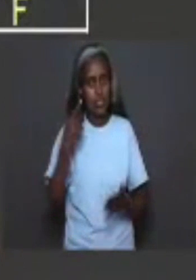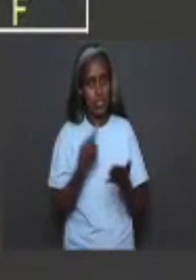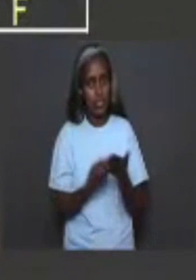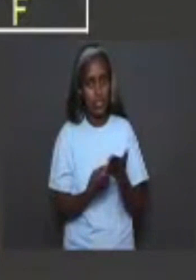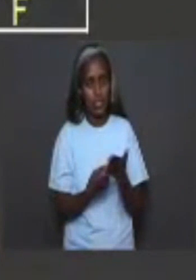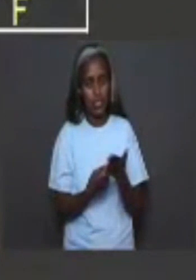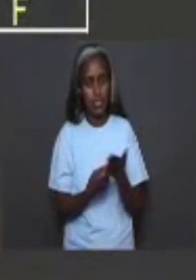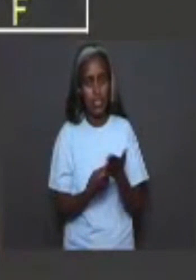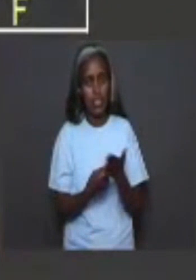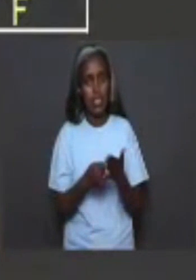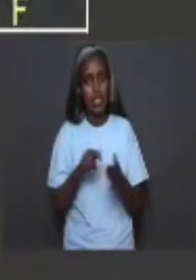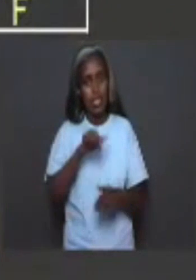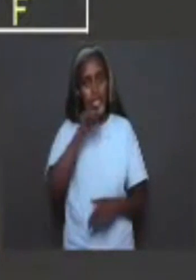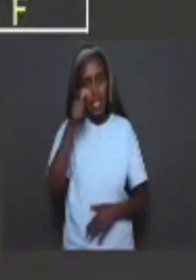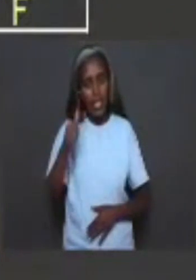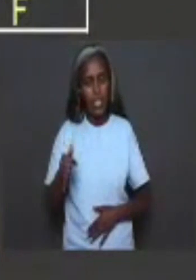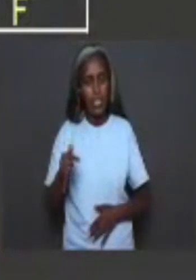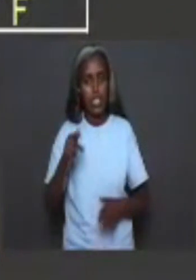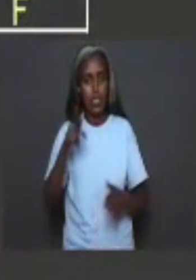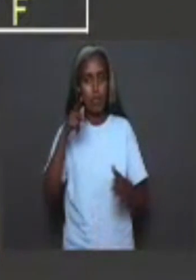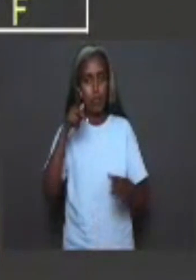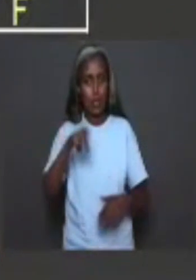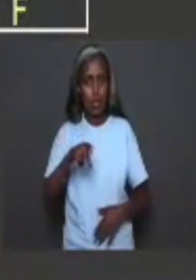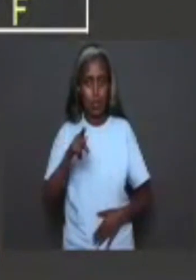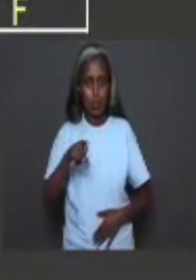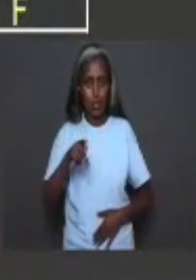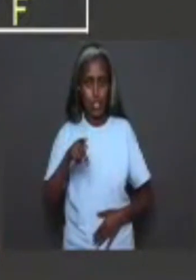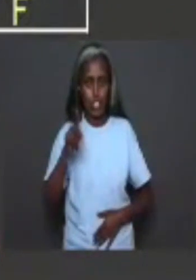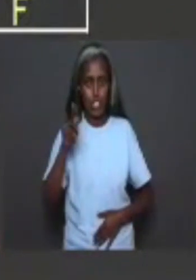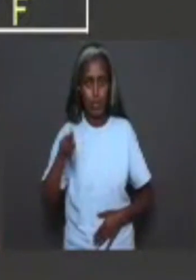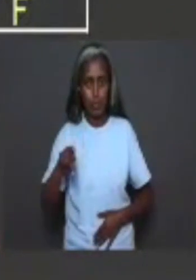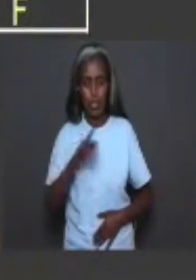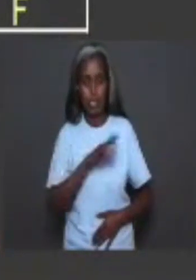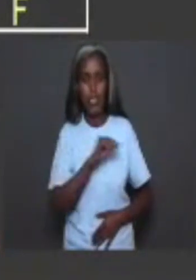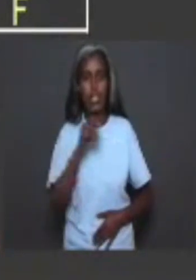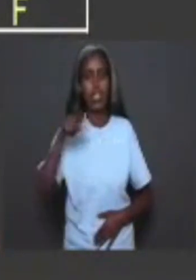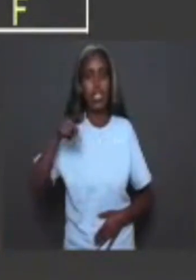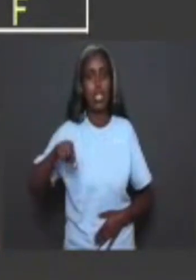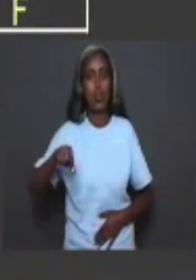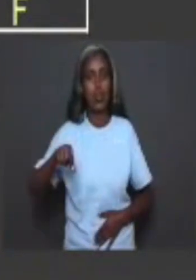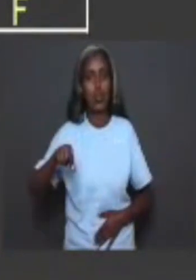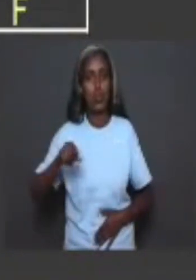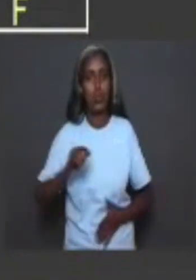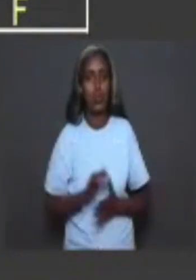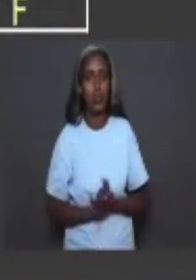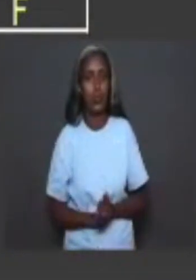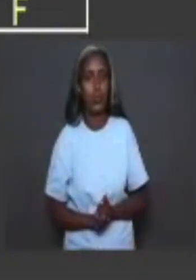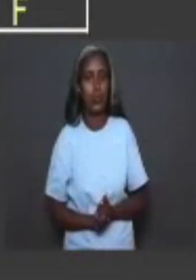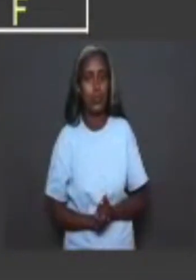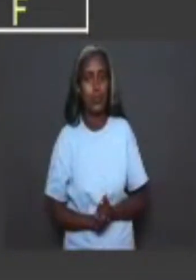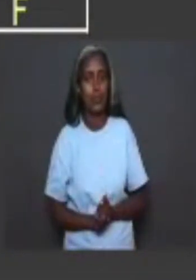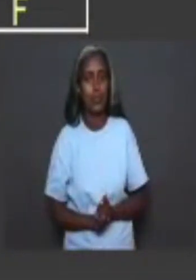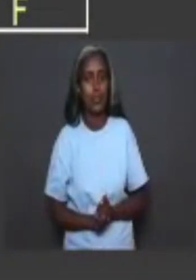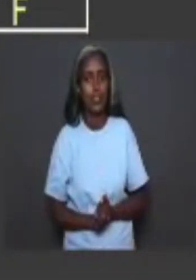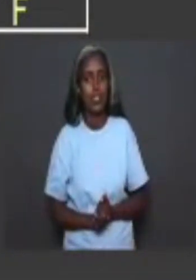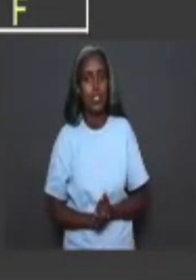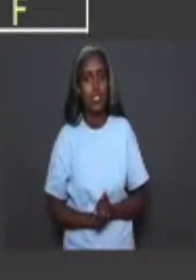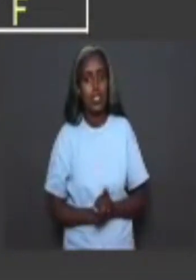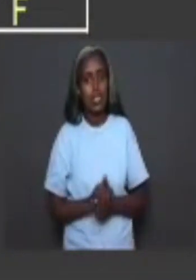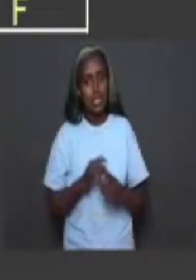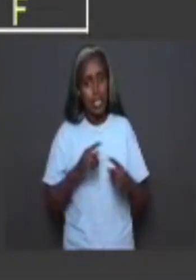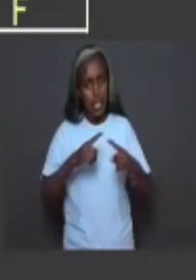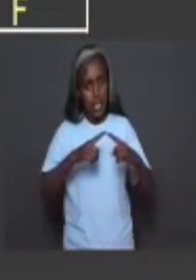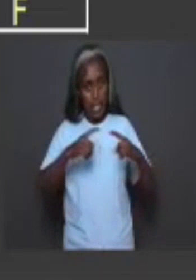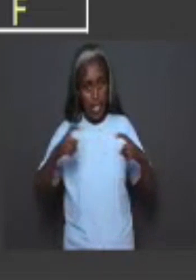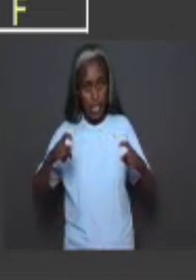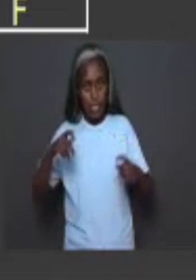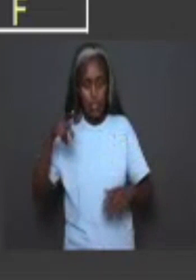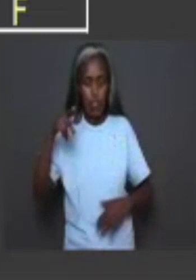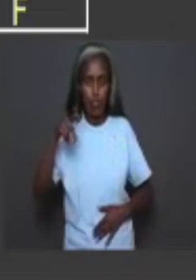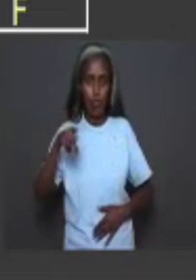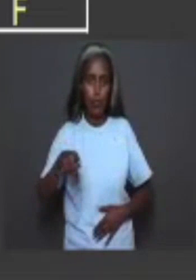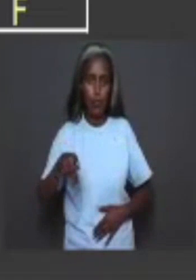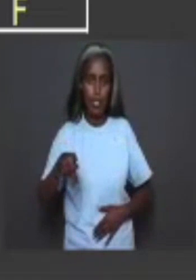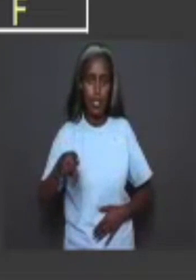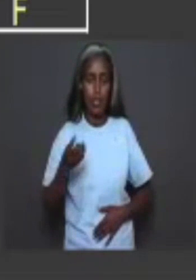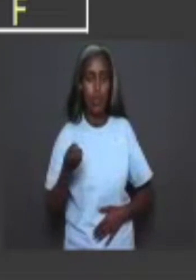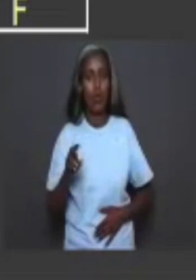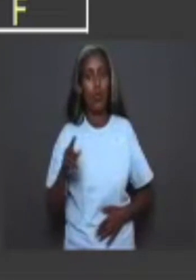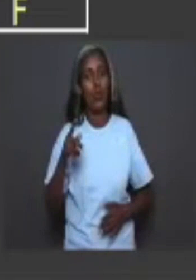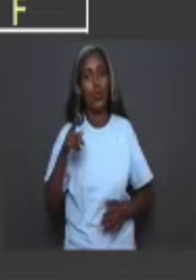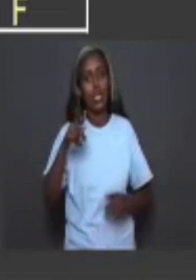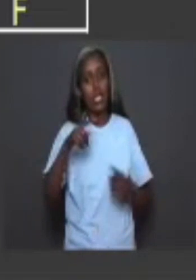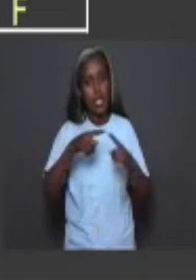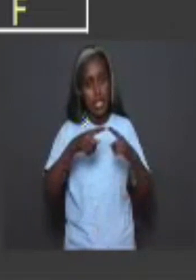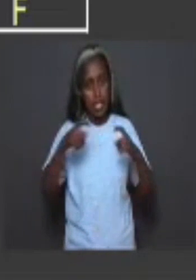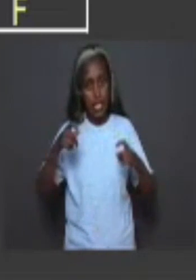any propositions P and Q, the negation of P or the negation